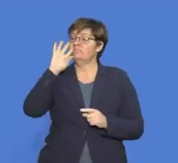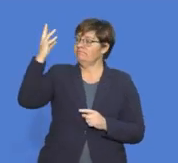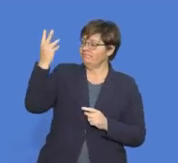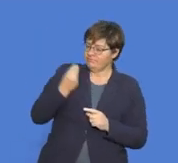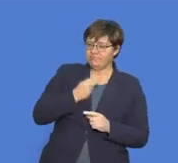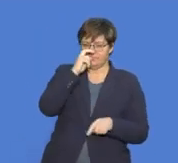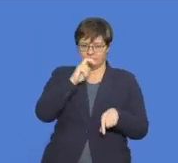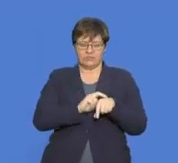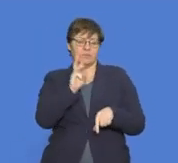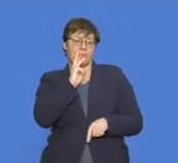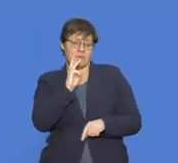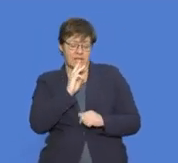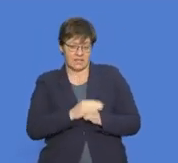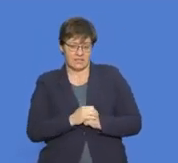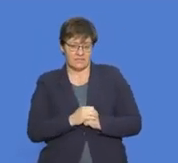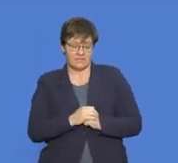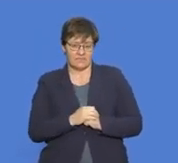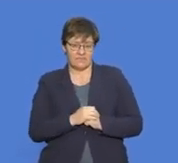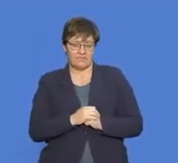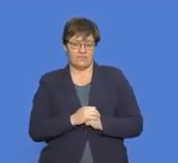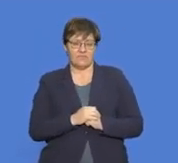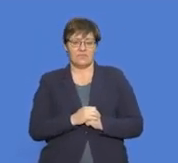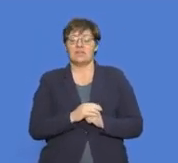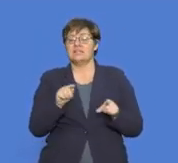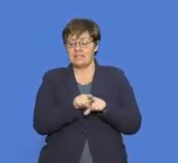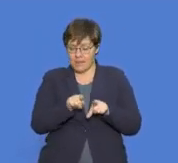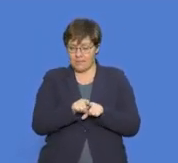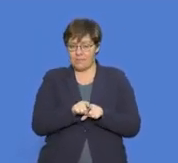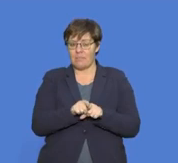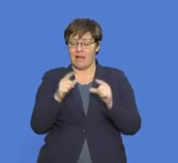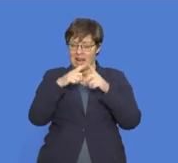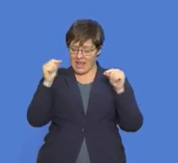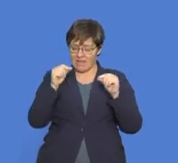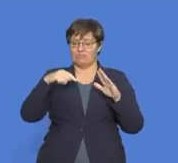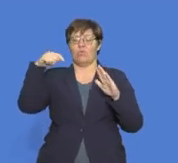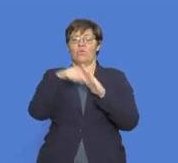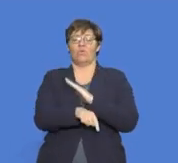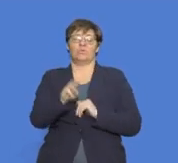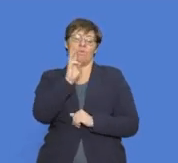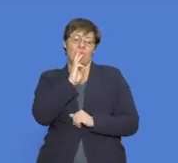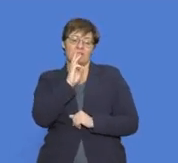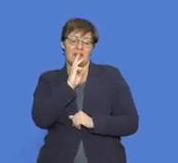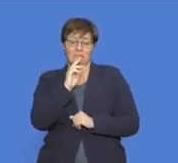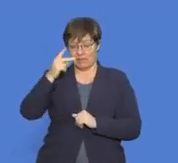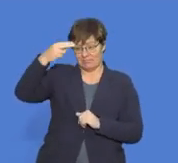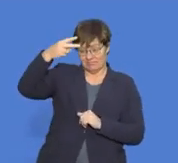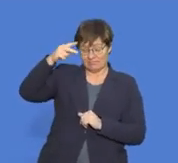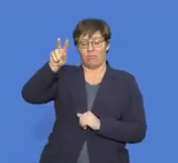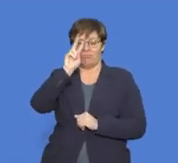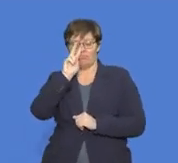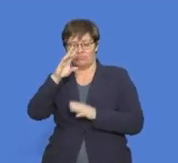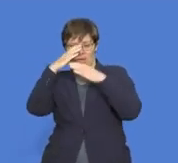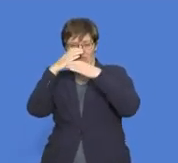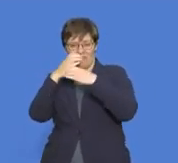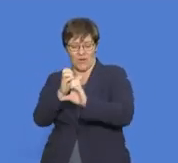photosynthesis, and they lose water. And those two topics are what we're going to be looking at in